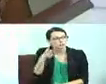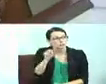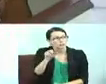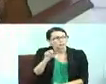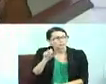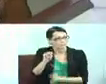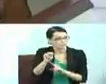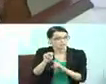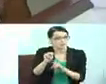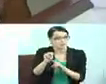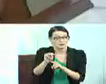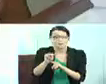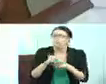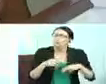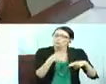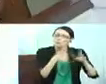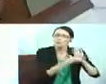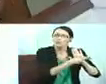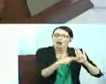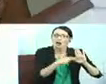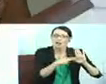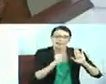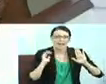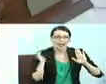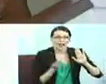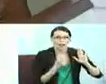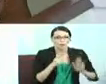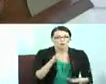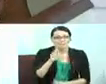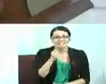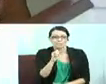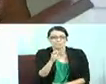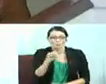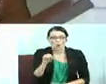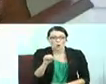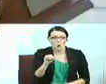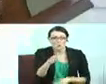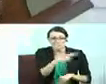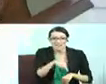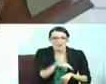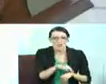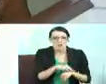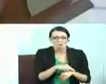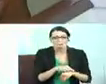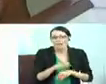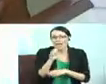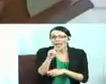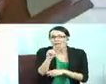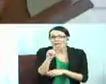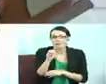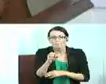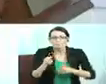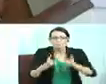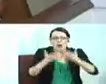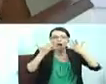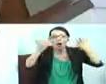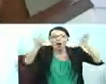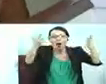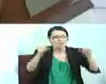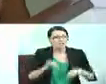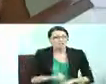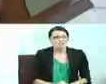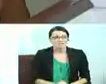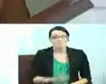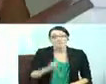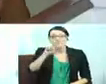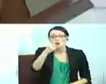We call it our Negro National Anthem. In the first and second stanza of